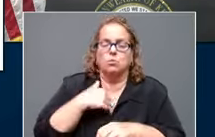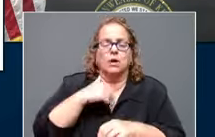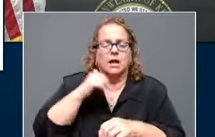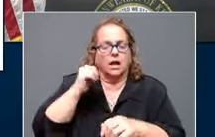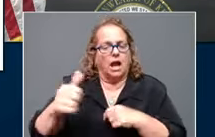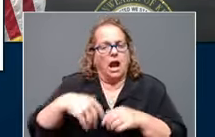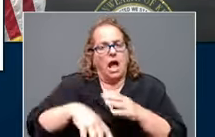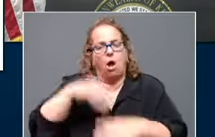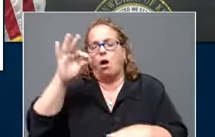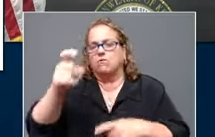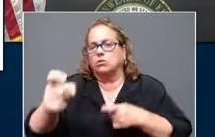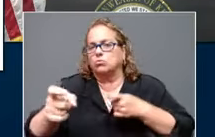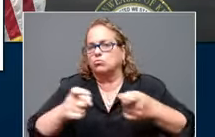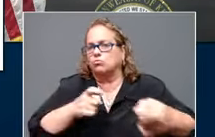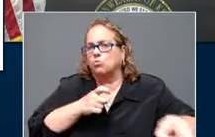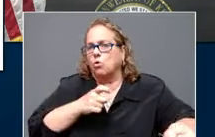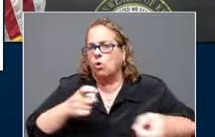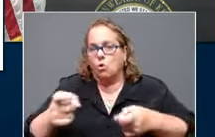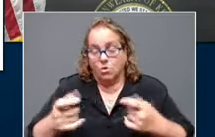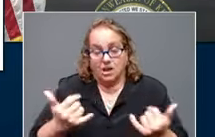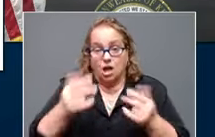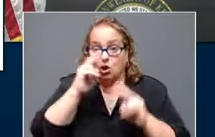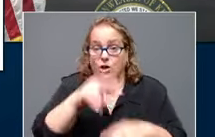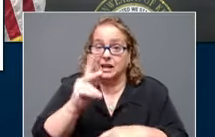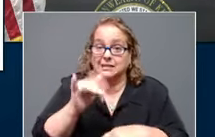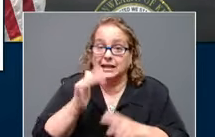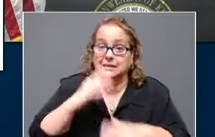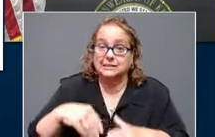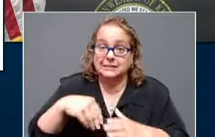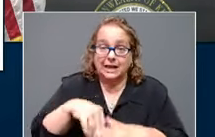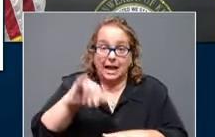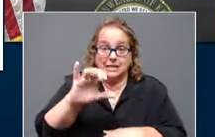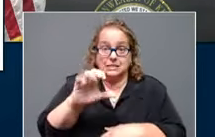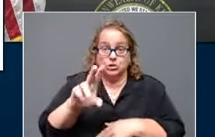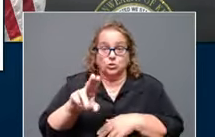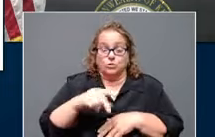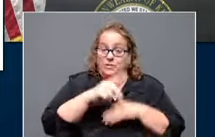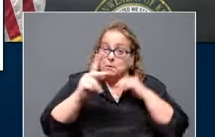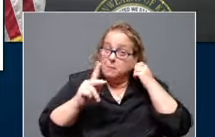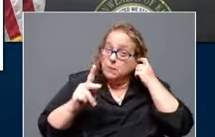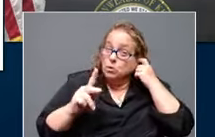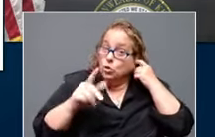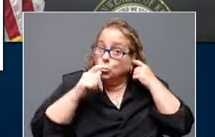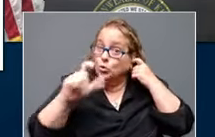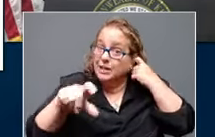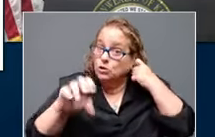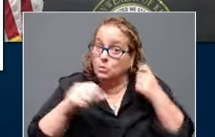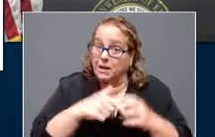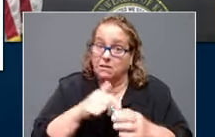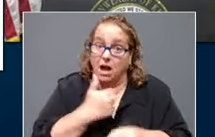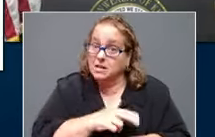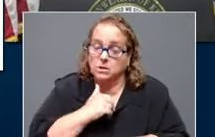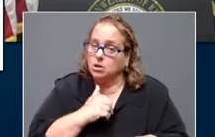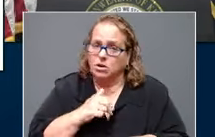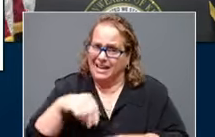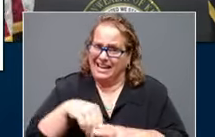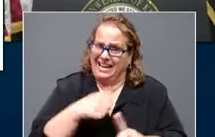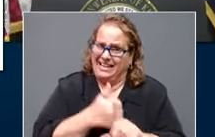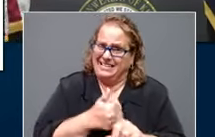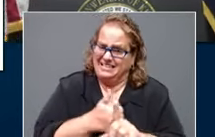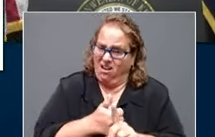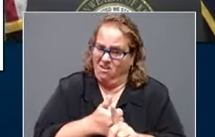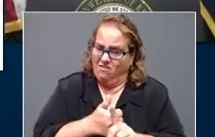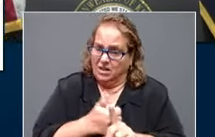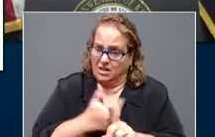339 Kentuckians in the ICU today. Again, the most severe slope that we have seen. And now let's look at